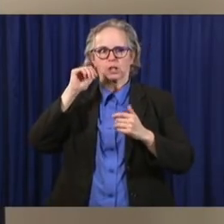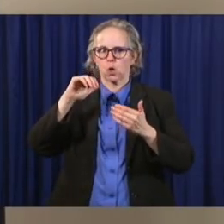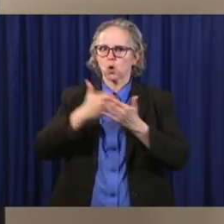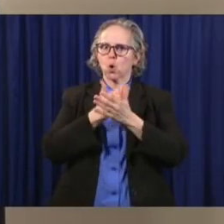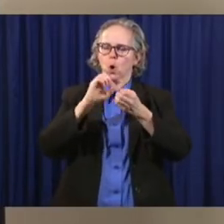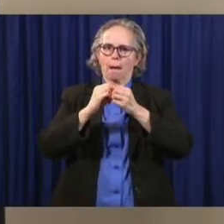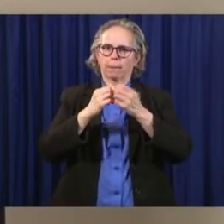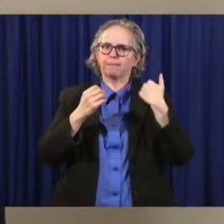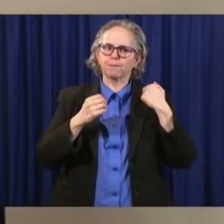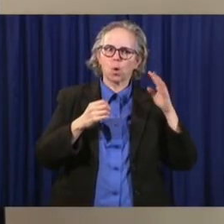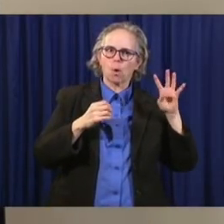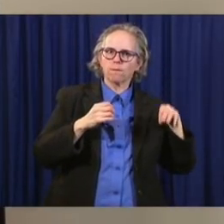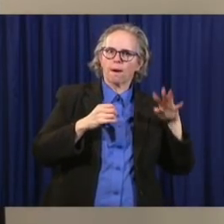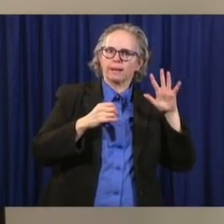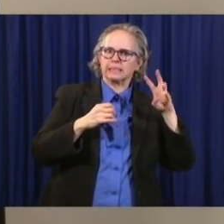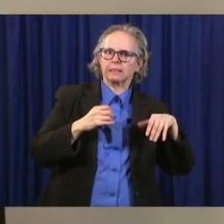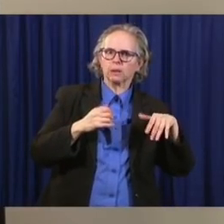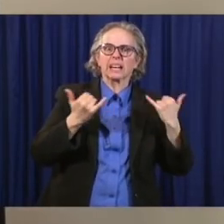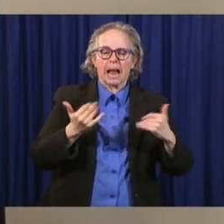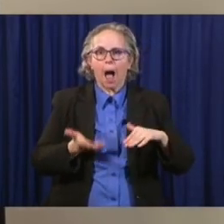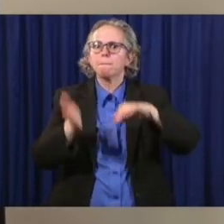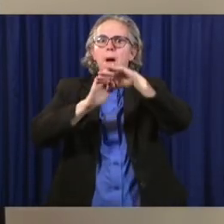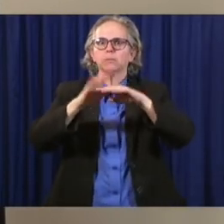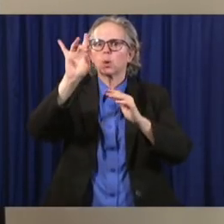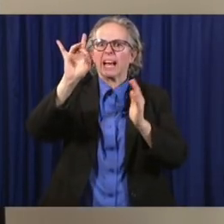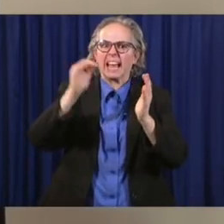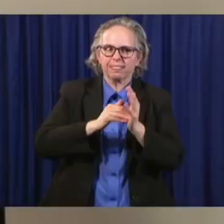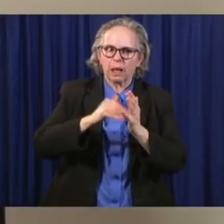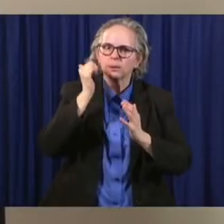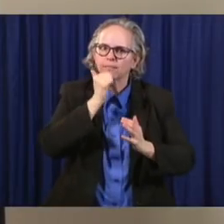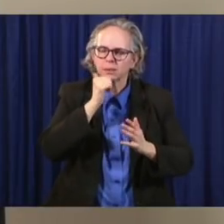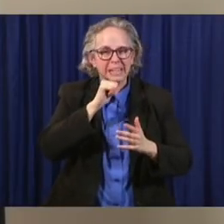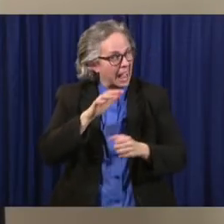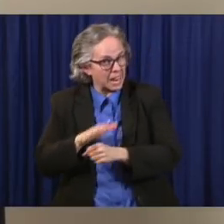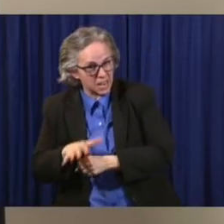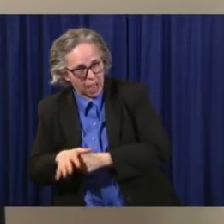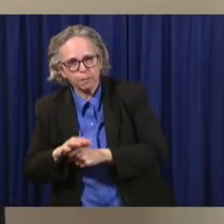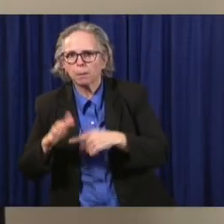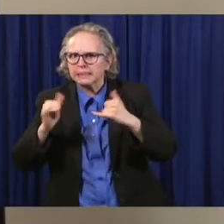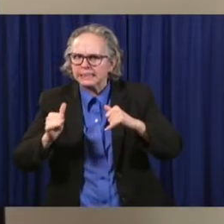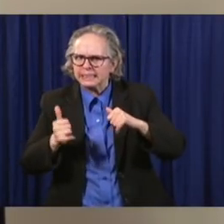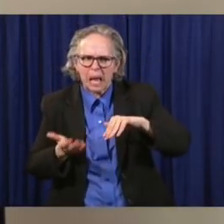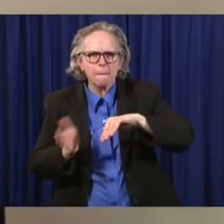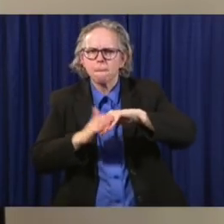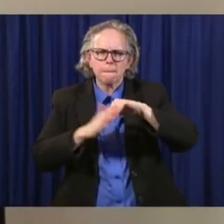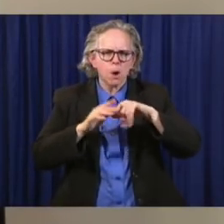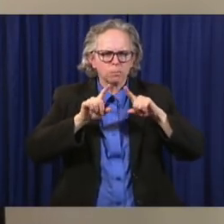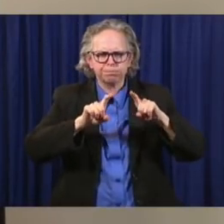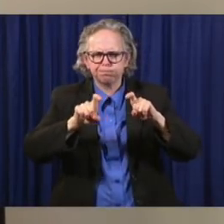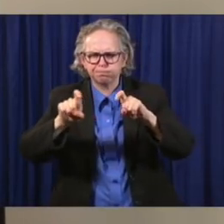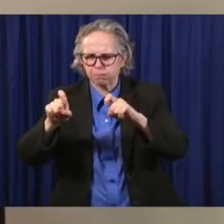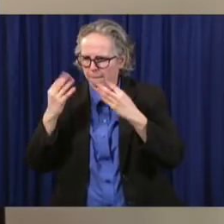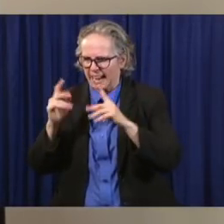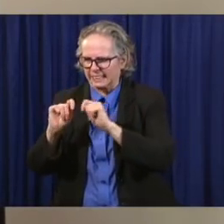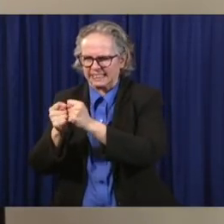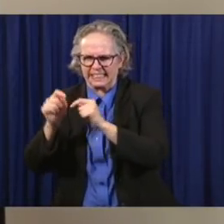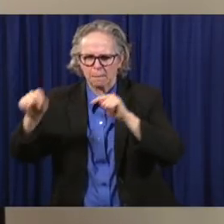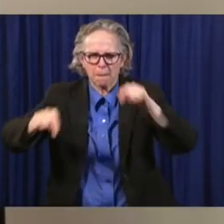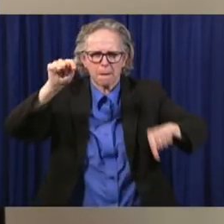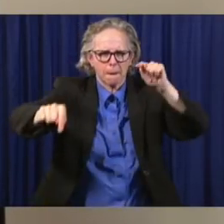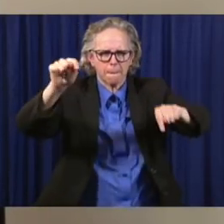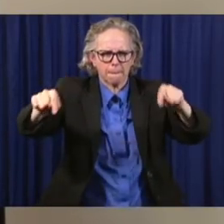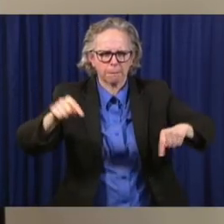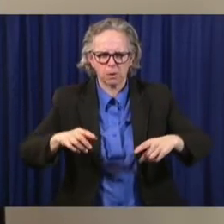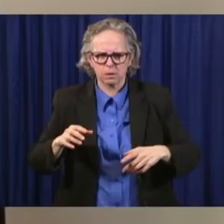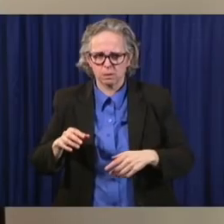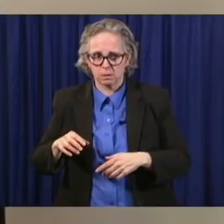But again, it's only a fraction of our goal. We're pushing very hard. We have teams working not just on testing that we